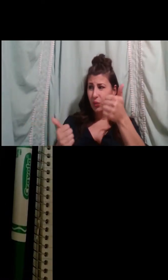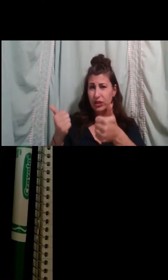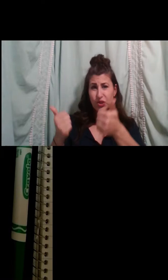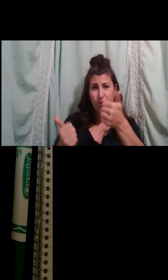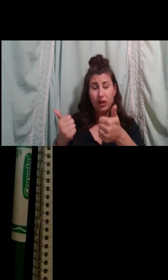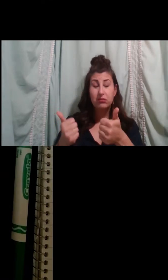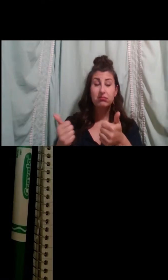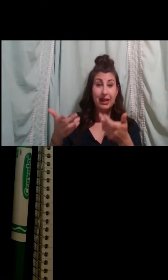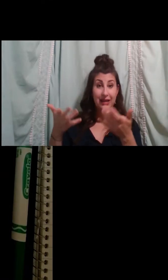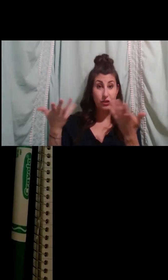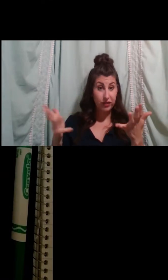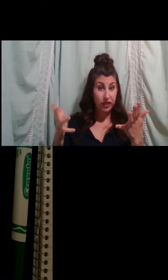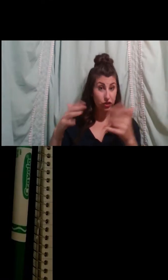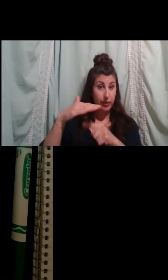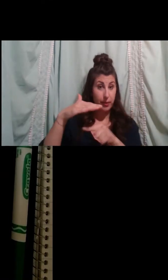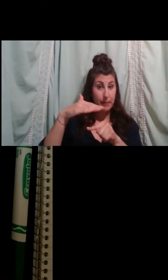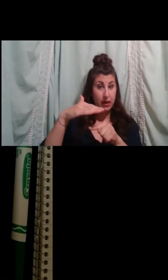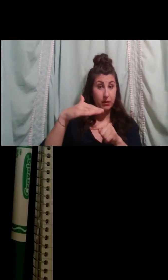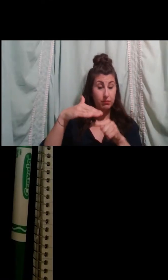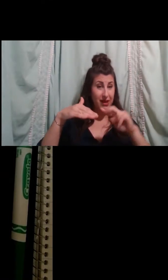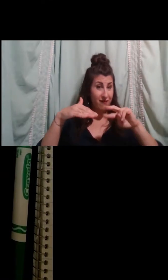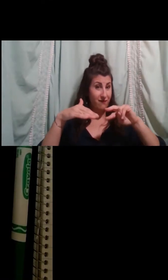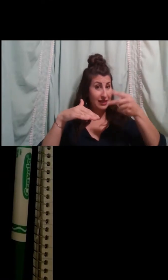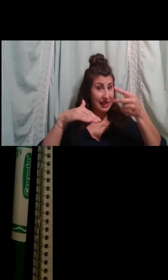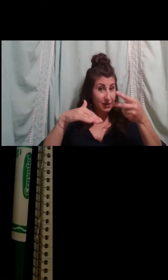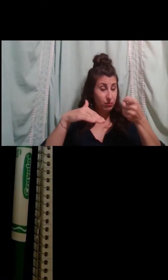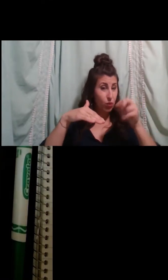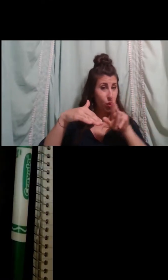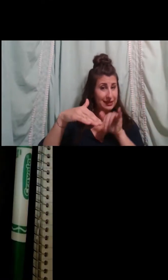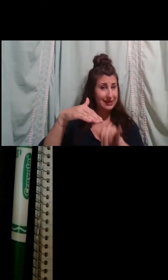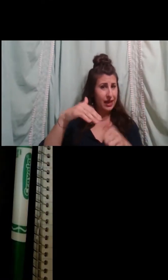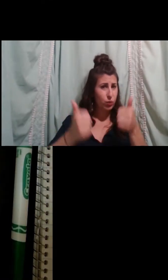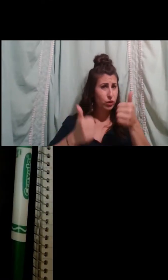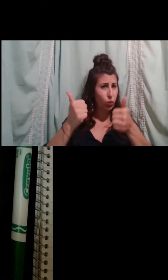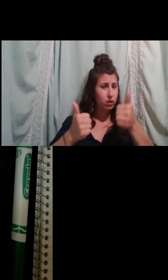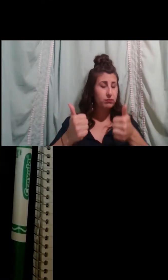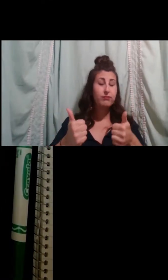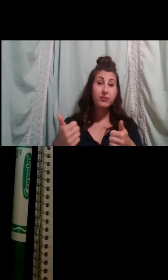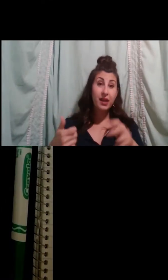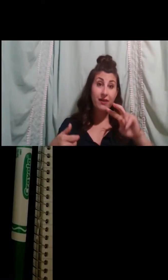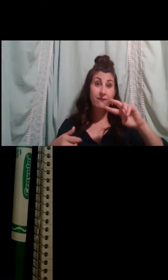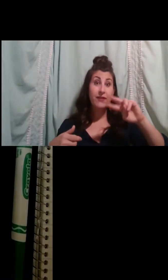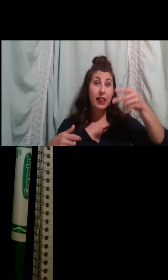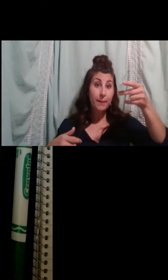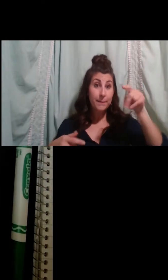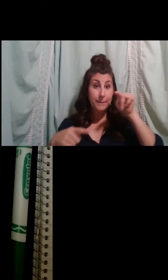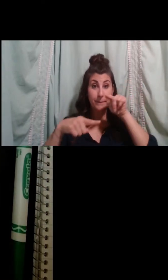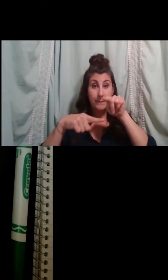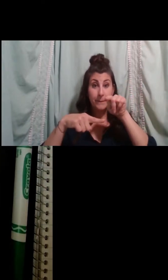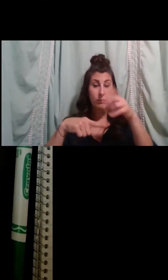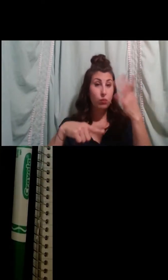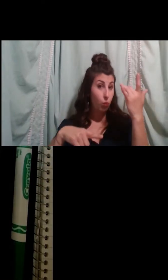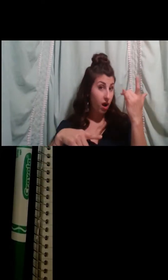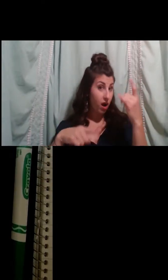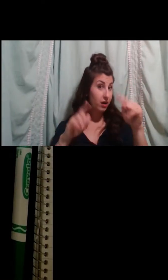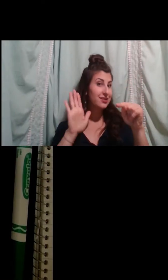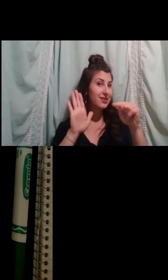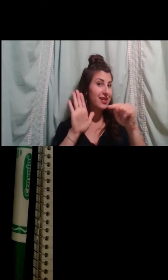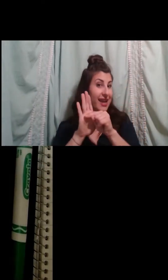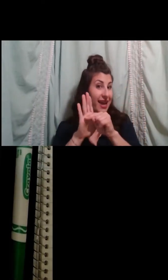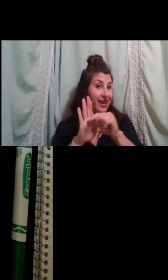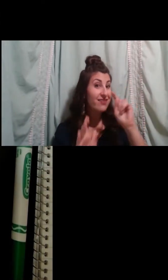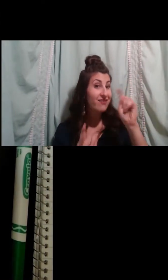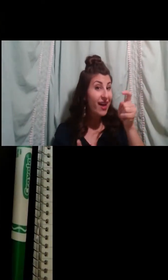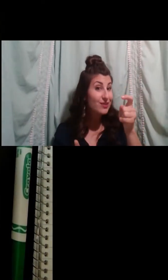bottom? It's on the bottom now. Is it going to go to the top or is it going to stay on bottom? It's going to go to the top because it's a